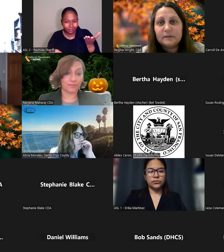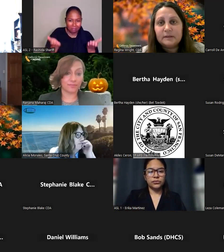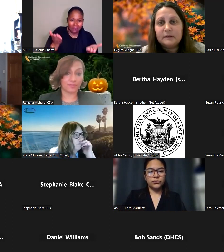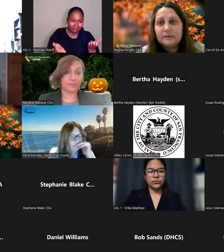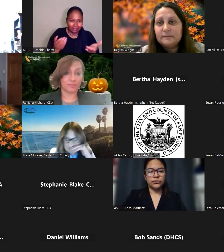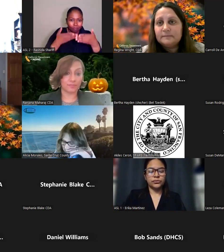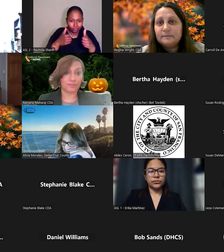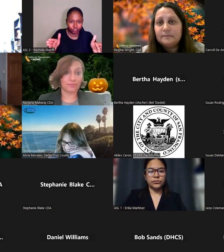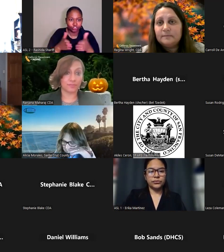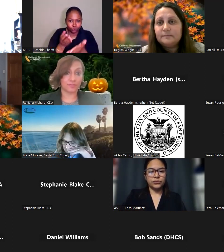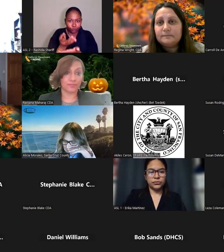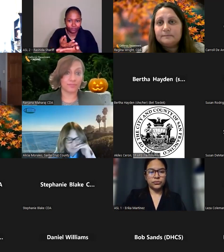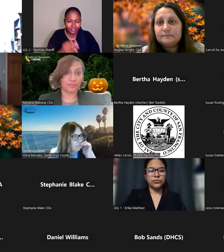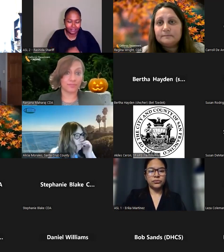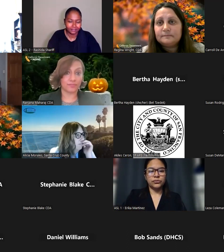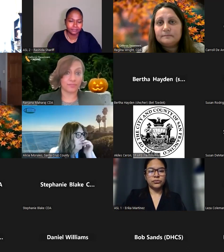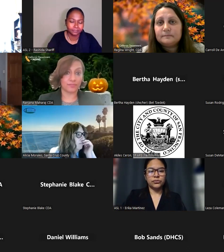fund.